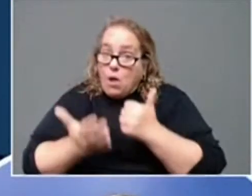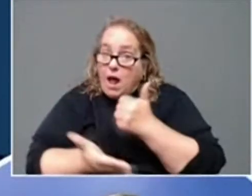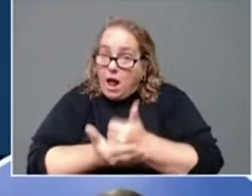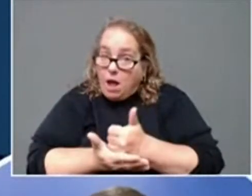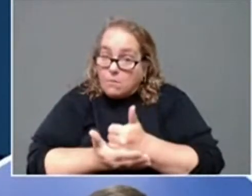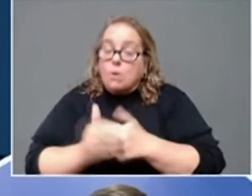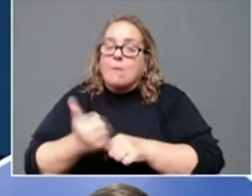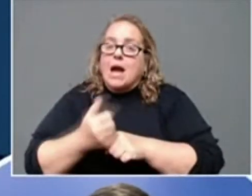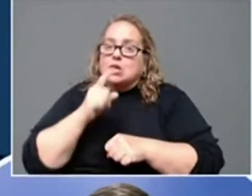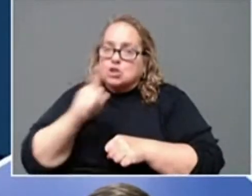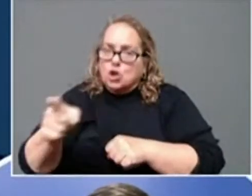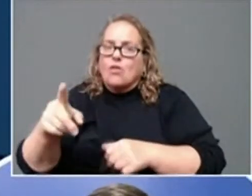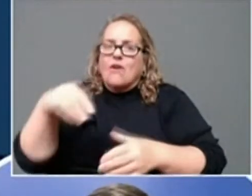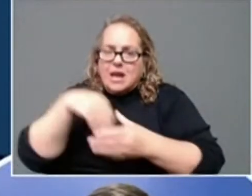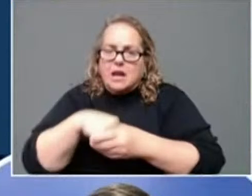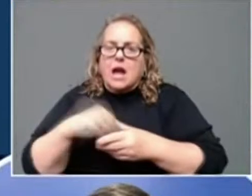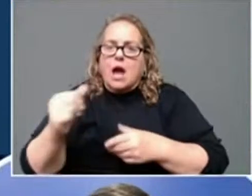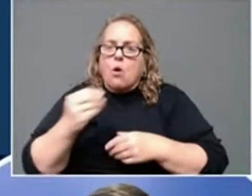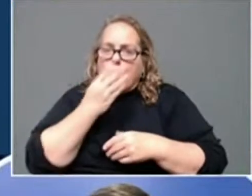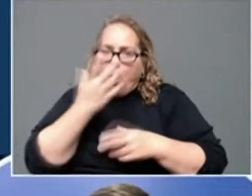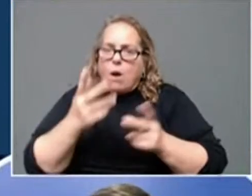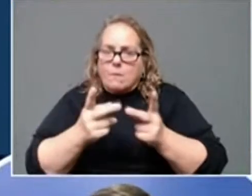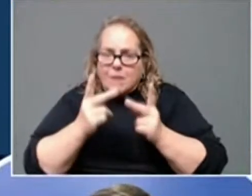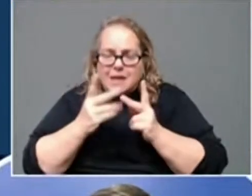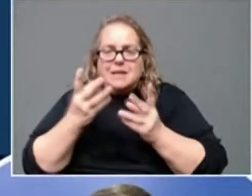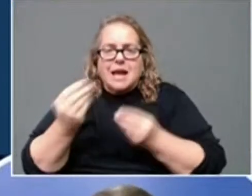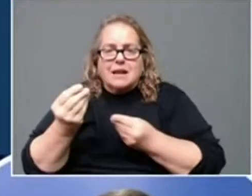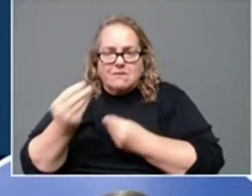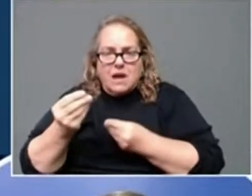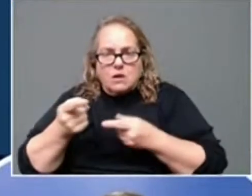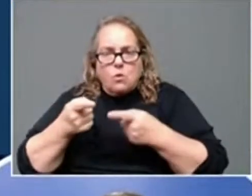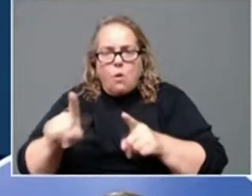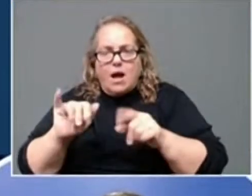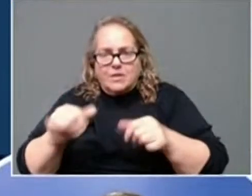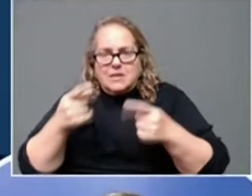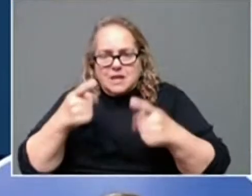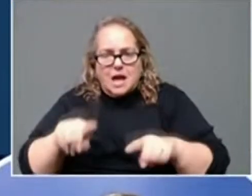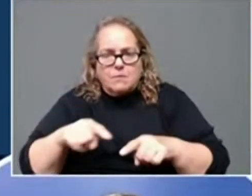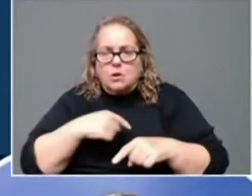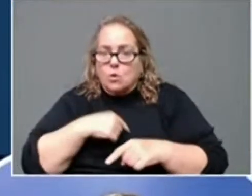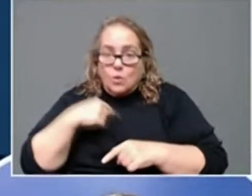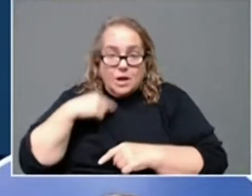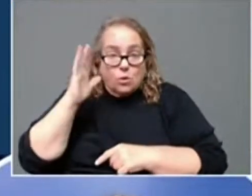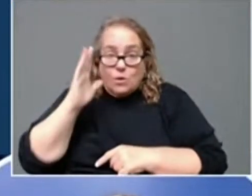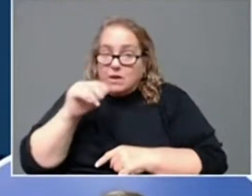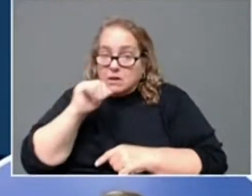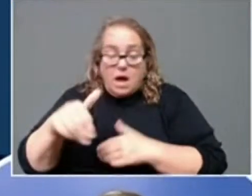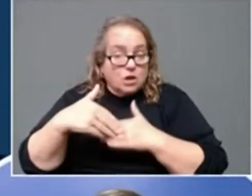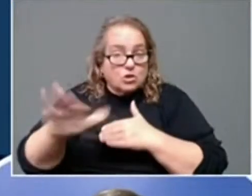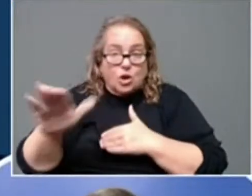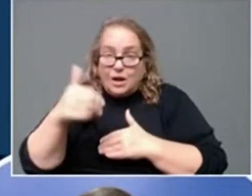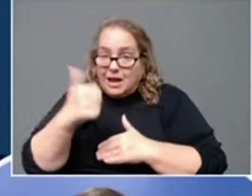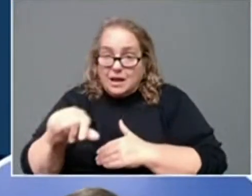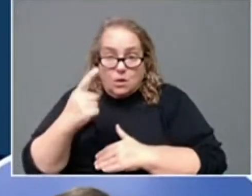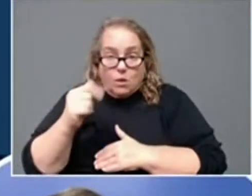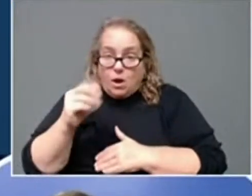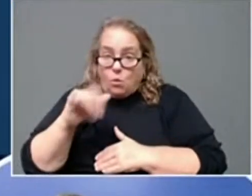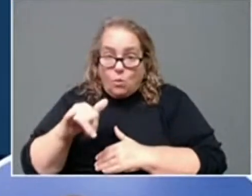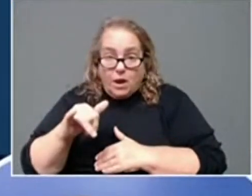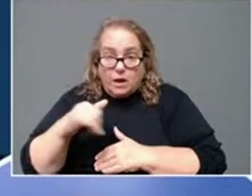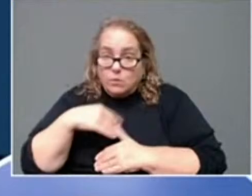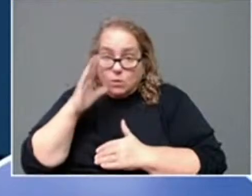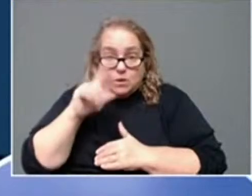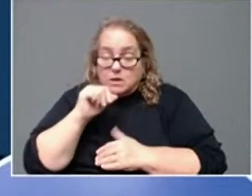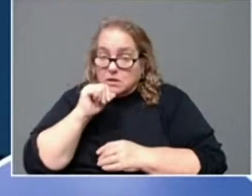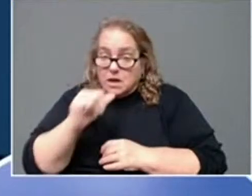in a warm place and that they are fed while it's going on. And we're not going to not accept people that need